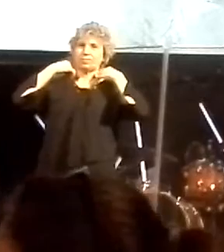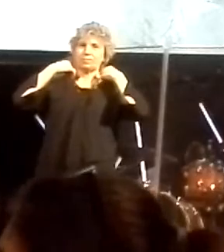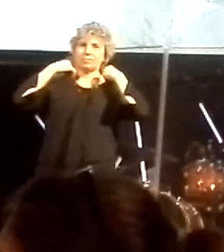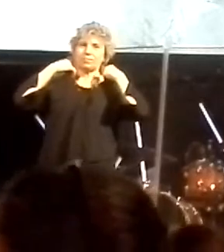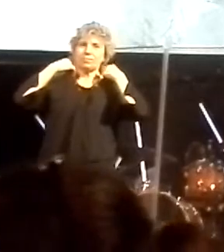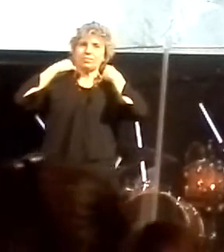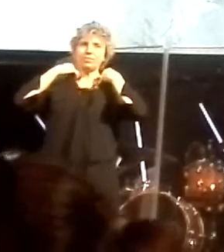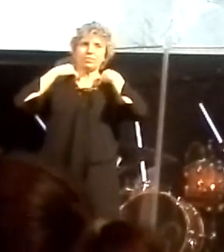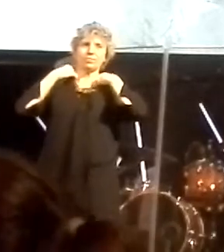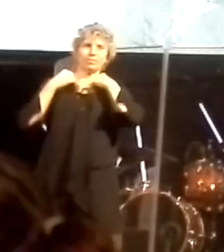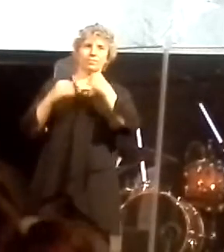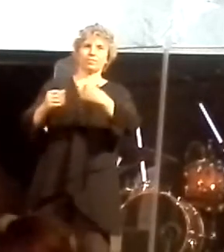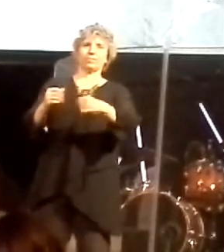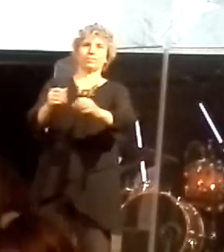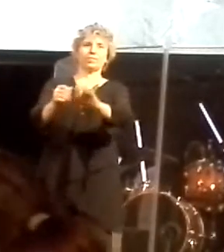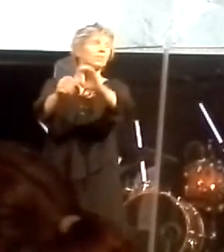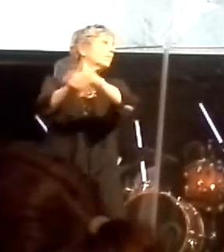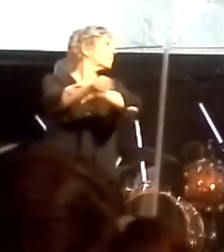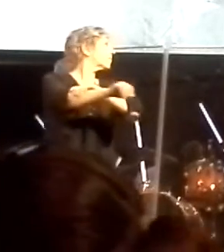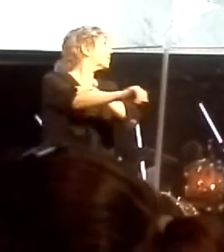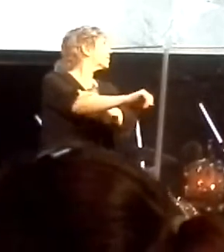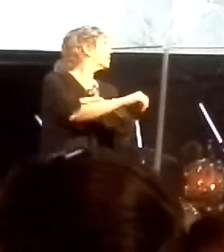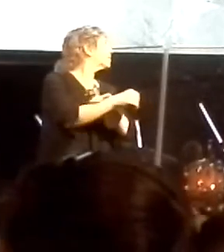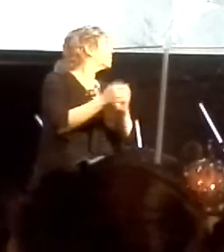become my name